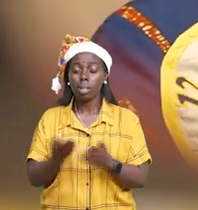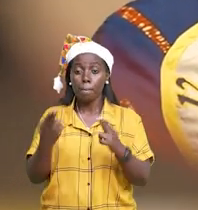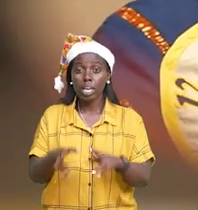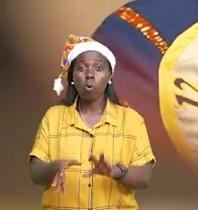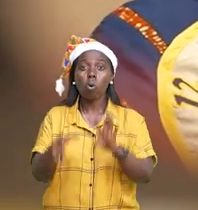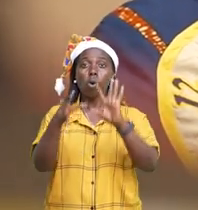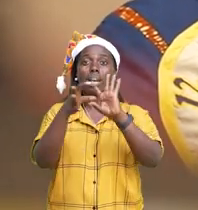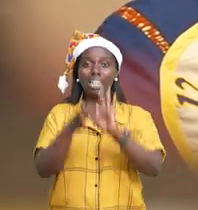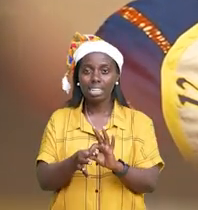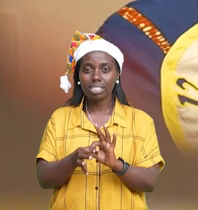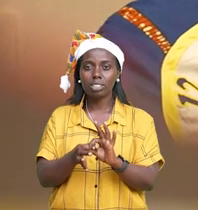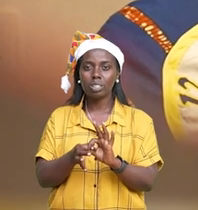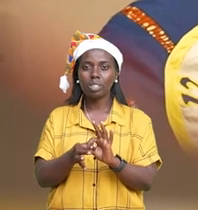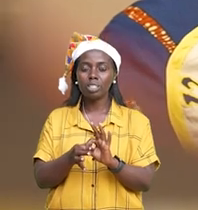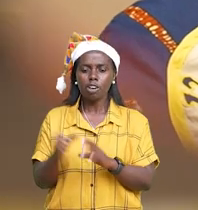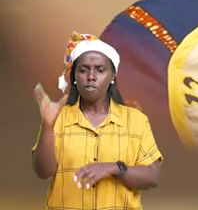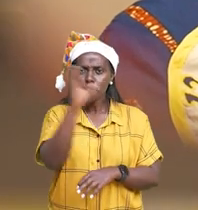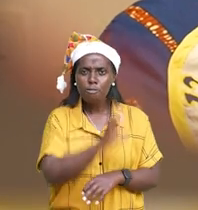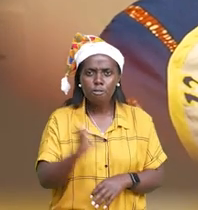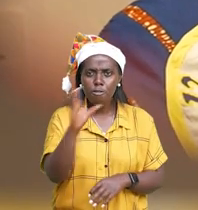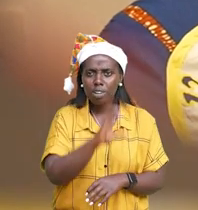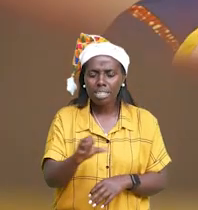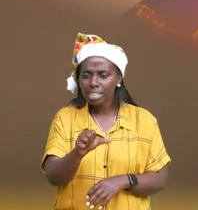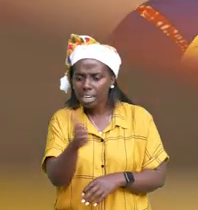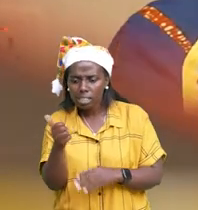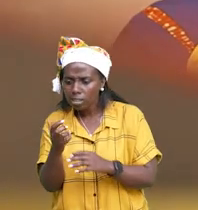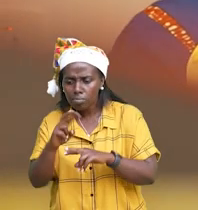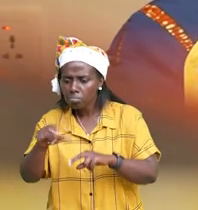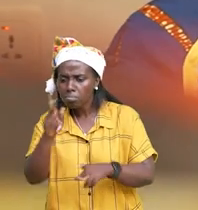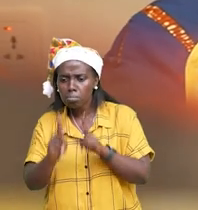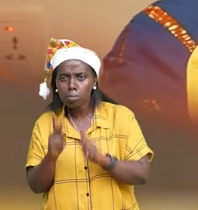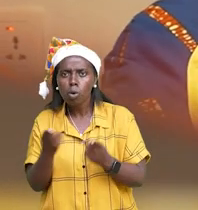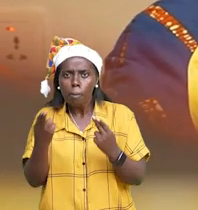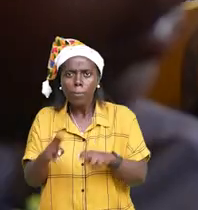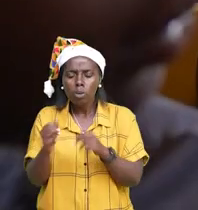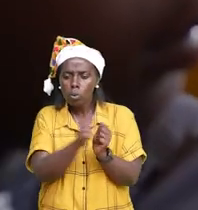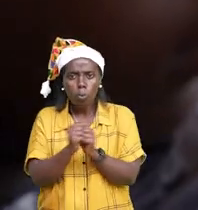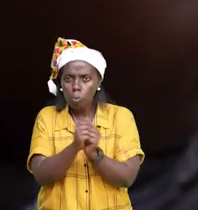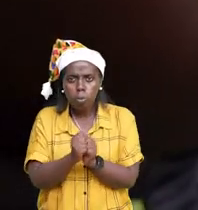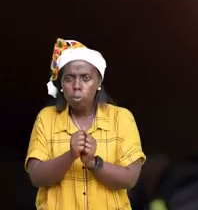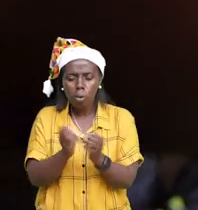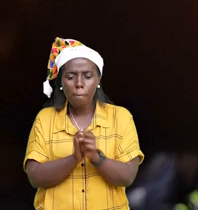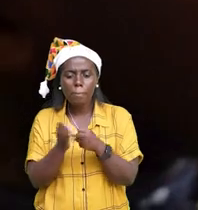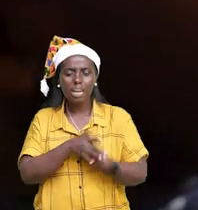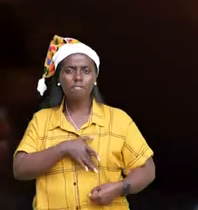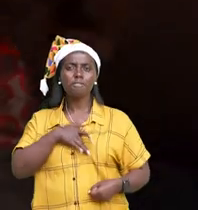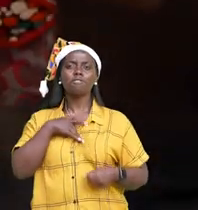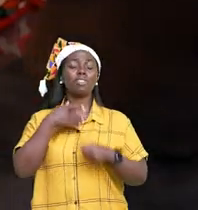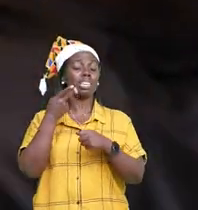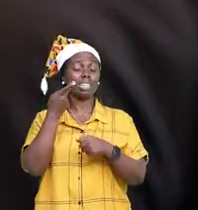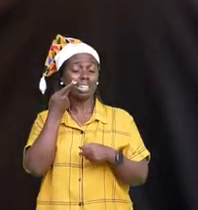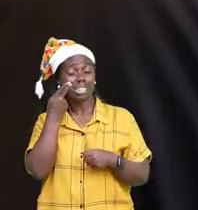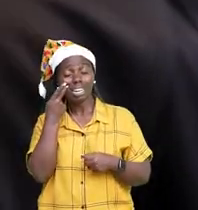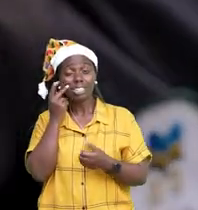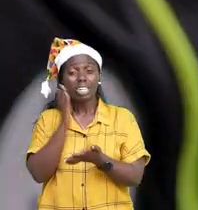Be connected. Find kindred spirit. Be with those who make you feel